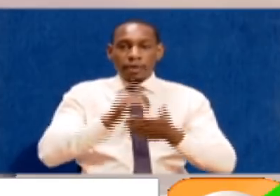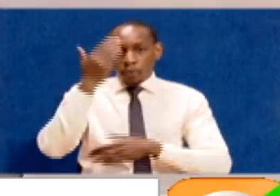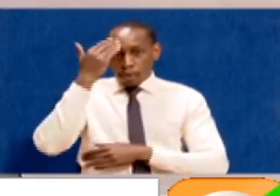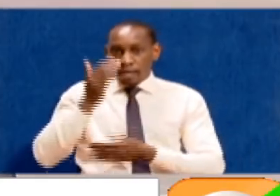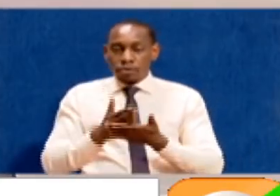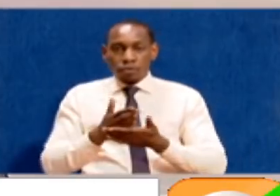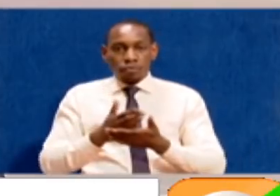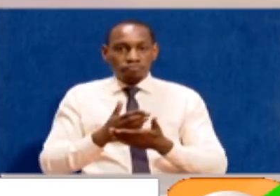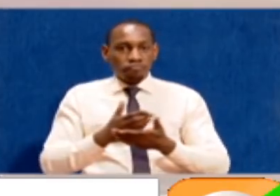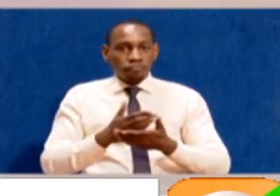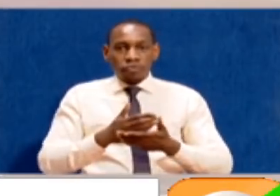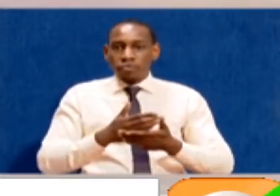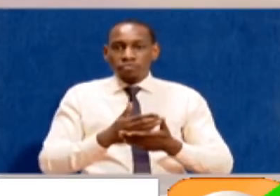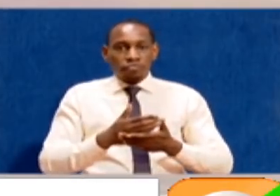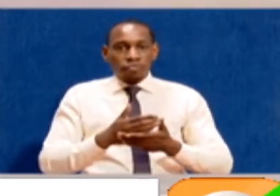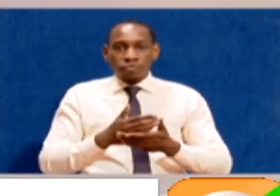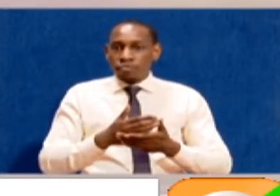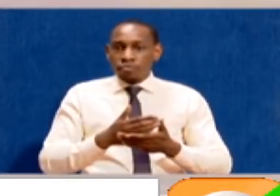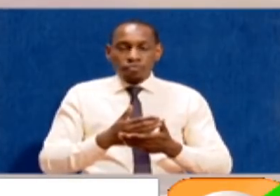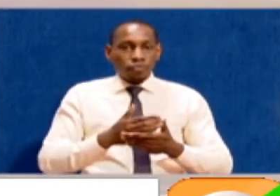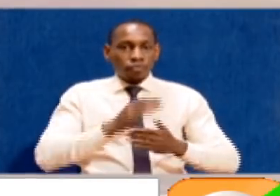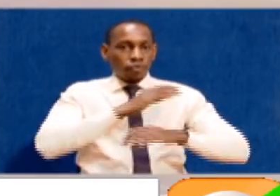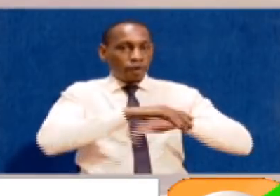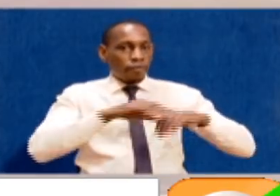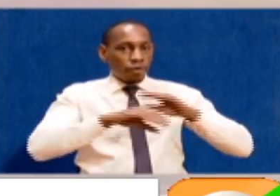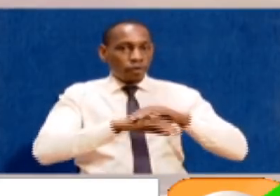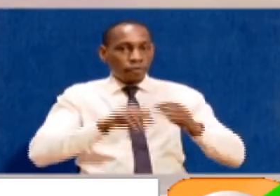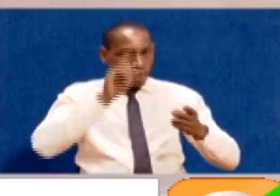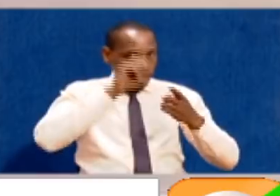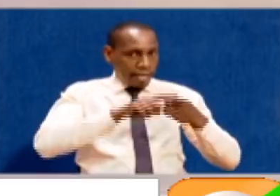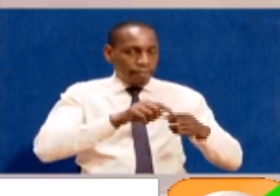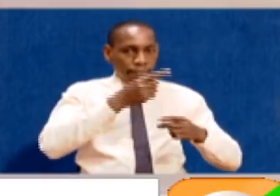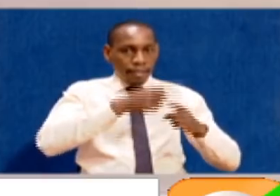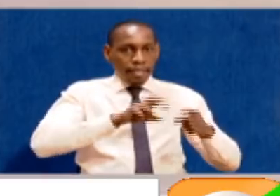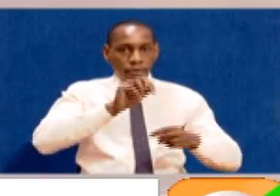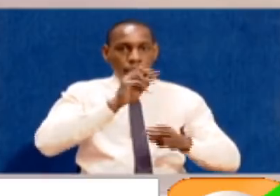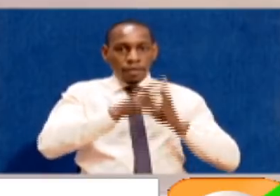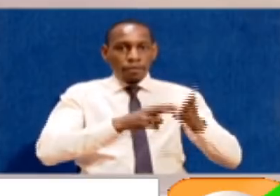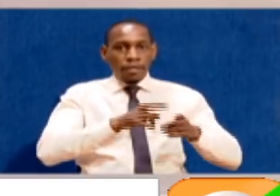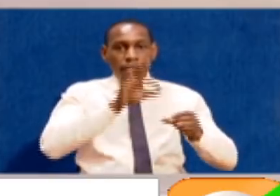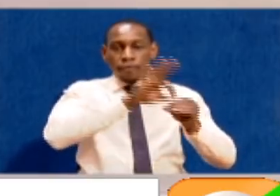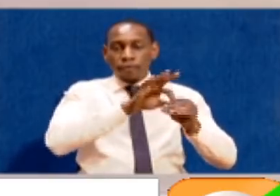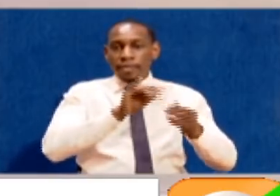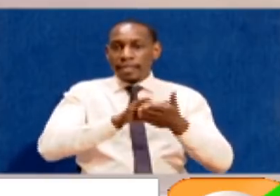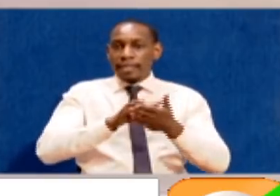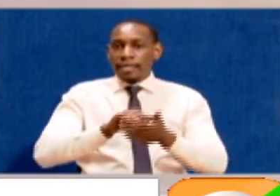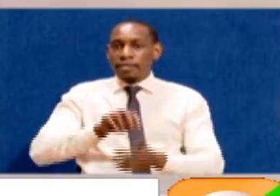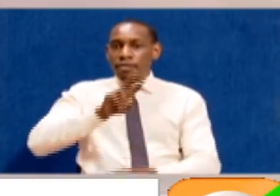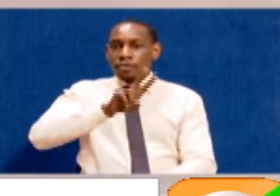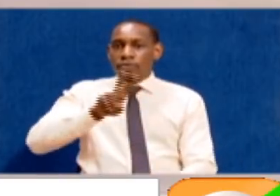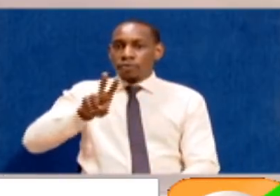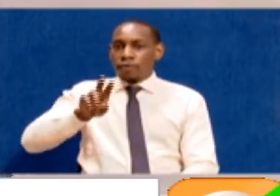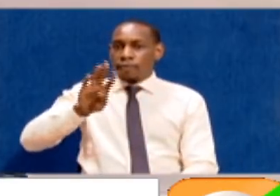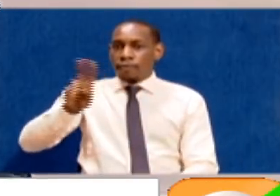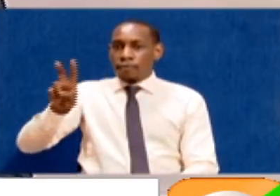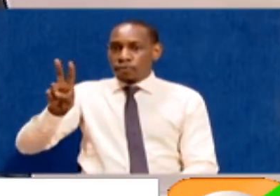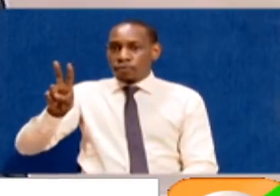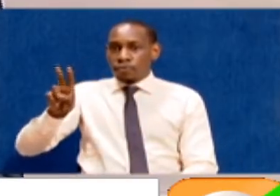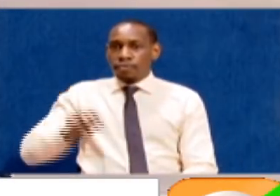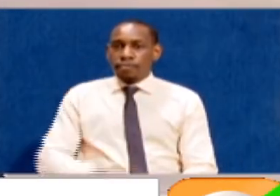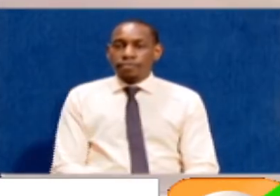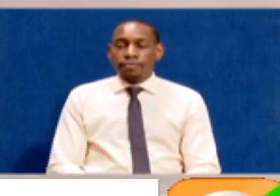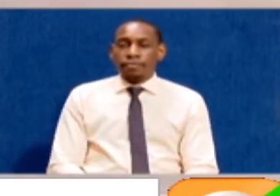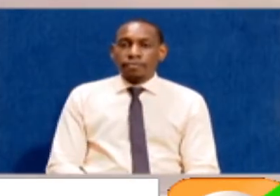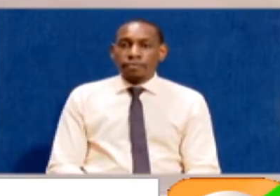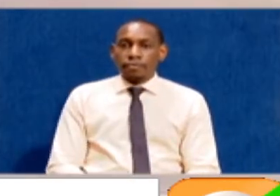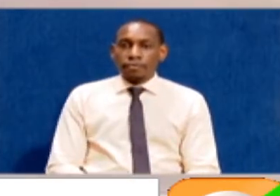Is that why they are so comfortable making it a hunting ground for 2022 votes? That's what we're getting on 22422. Do we have some tweets?